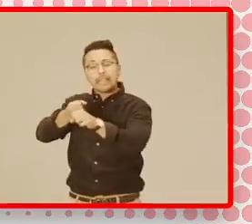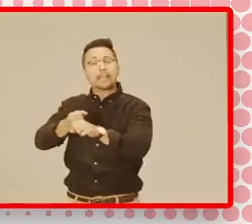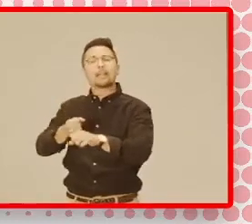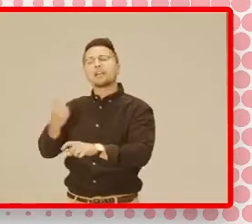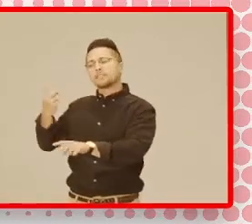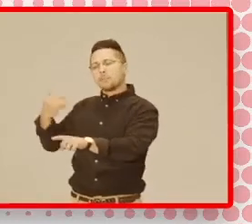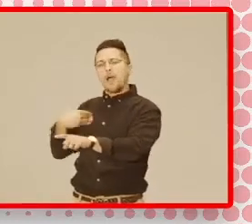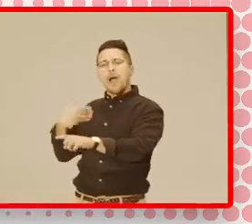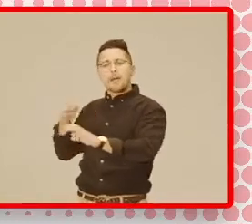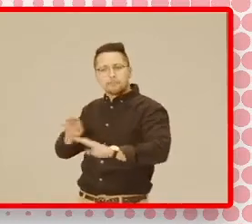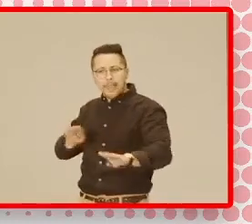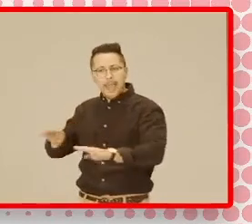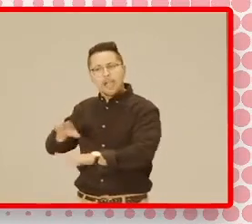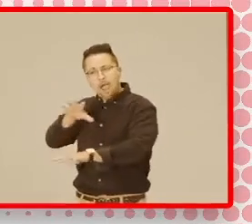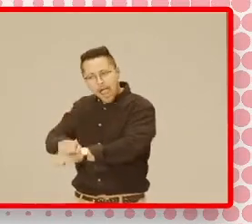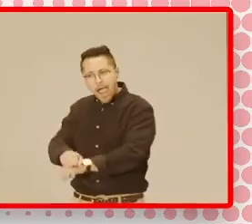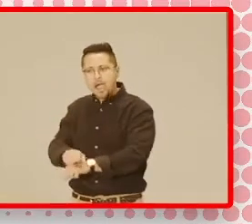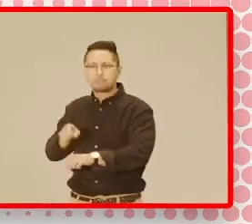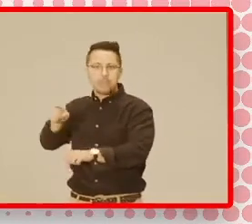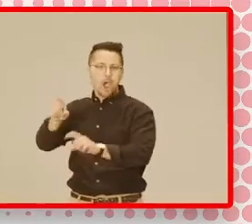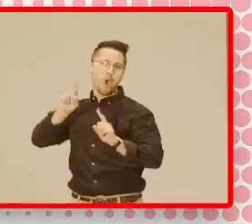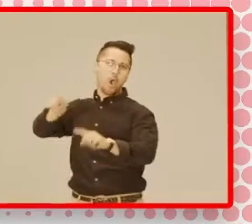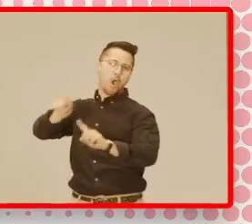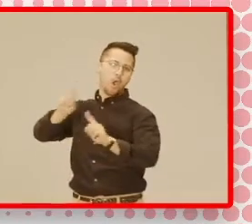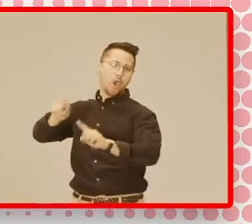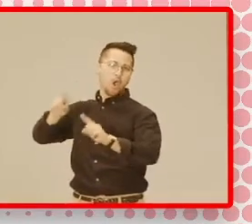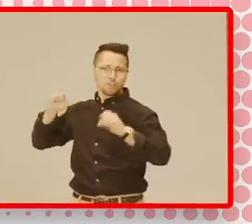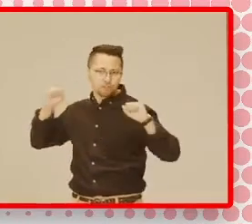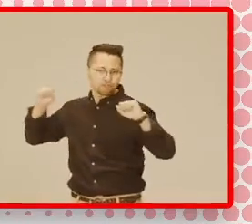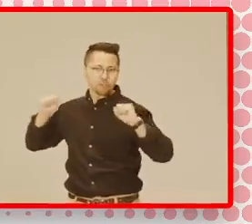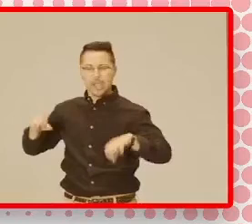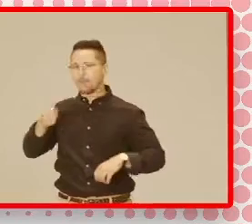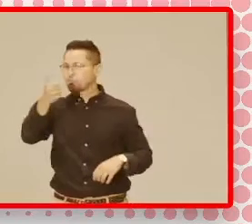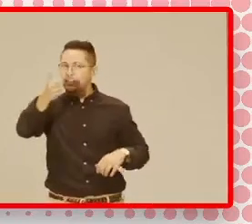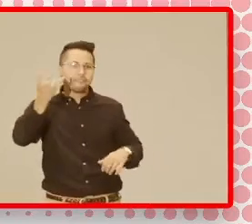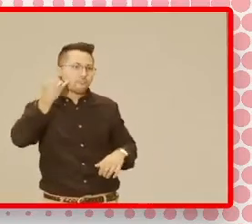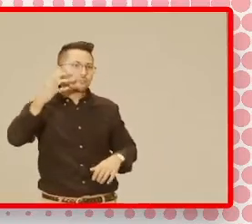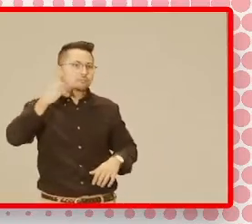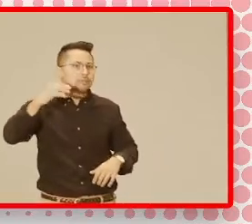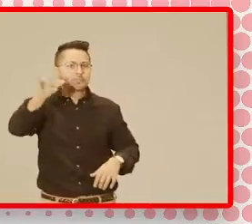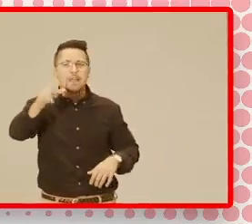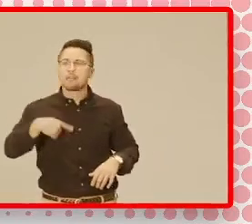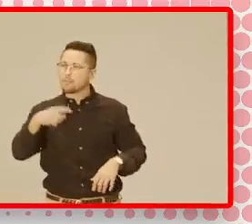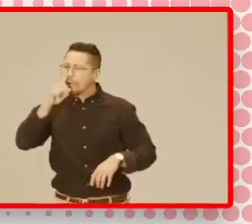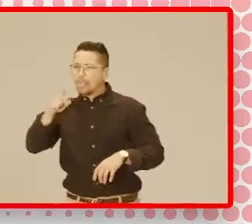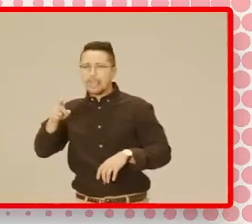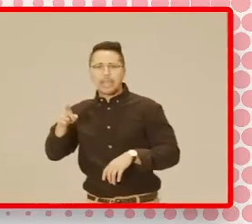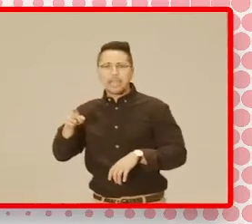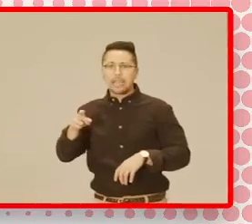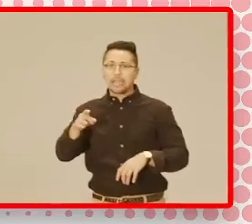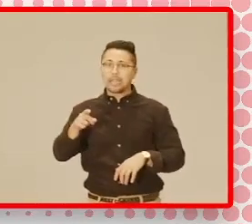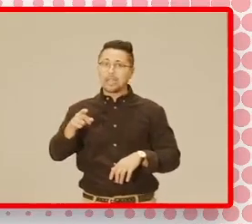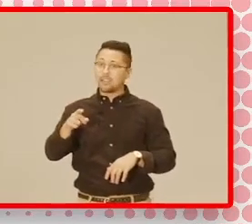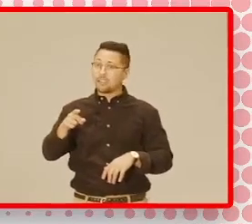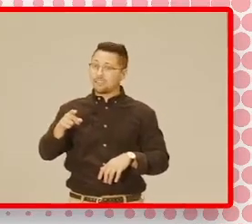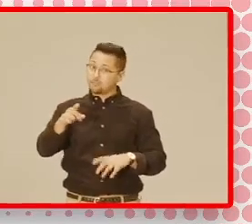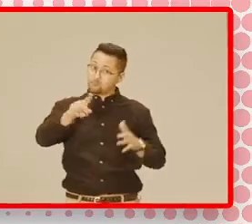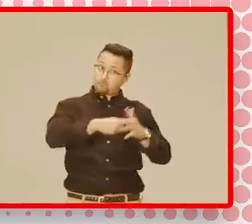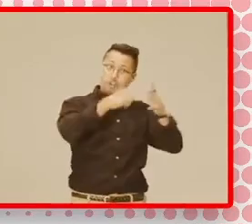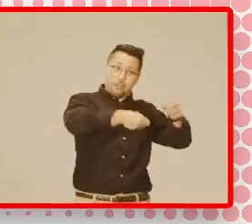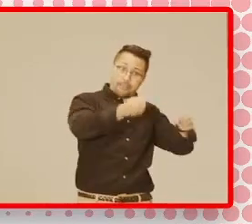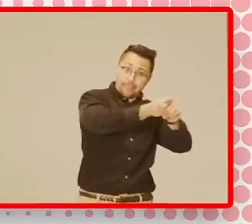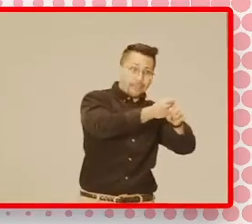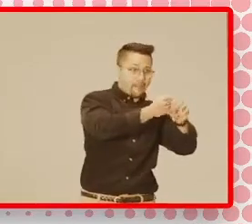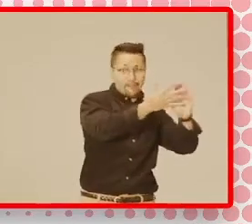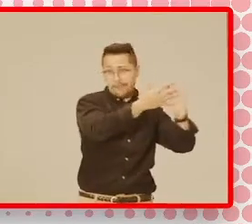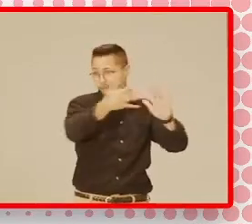gym, and you'll notice this for those of you who go to the gym or work out, do things, you're no different at the end of the year than you were at the beginning of the year. It doesn't mean you're not